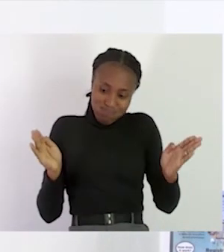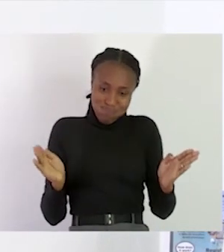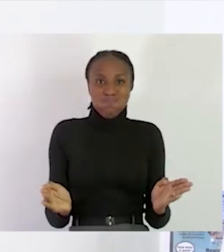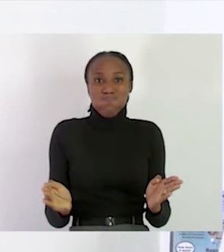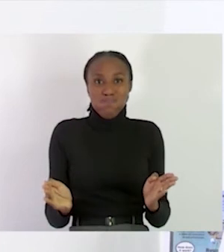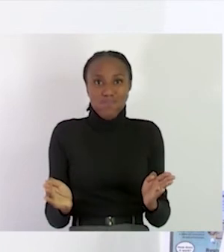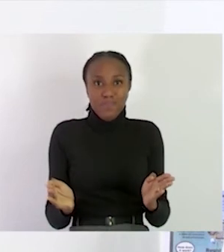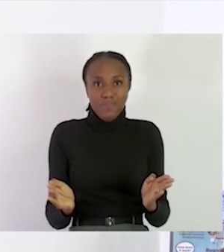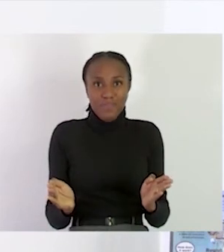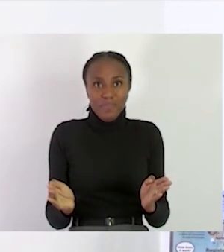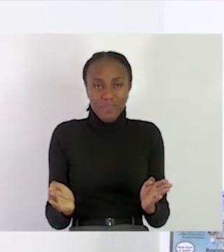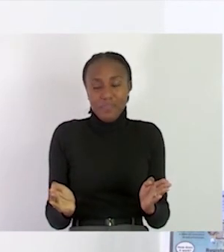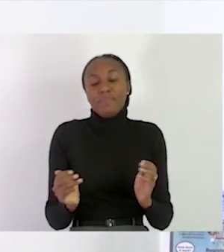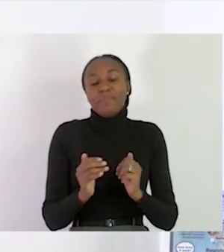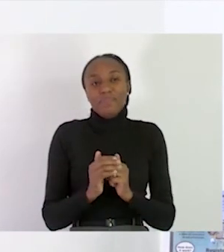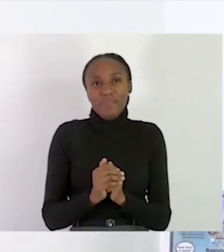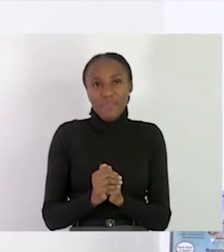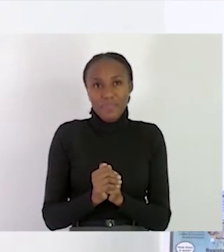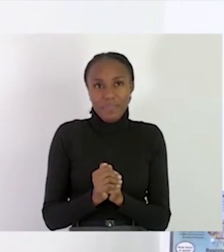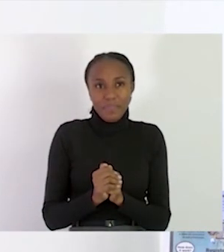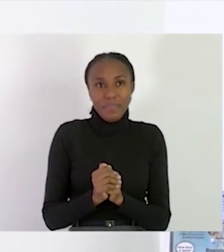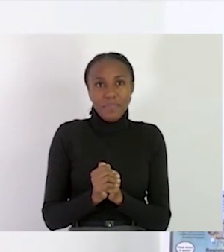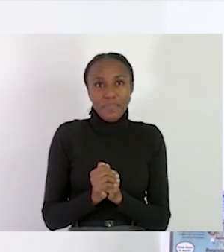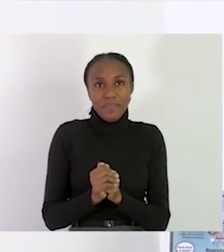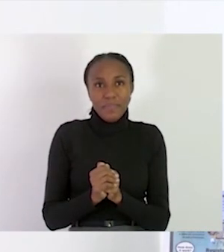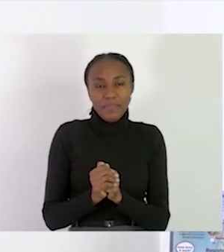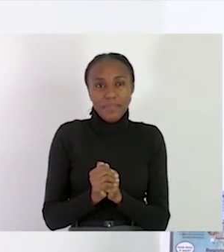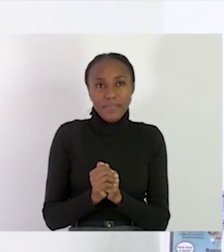Your body becomes more shaped as a girl.